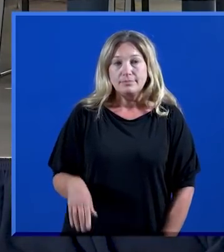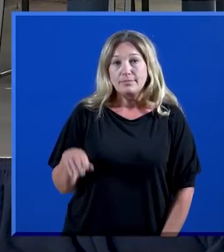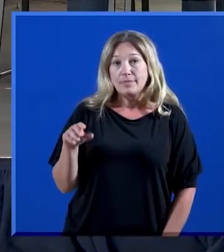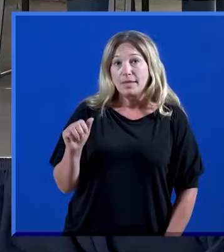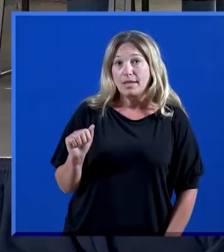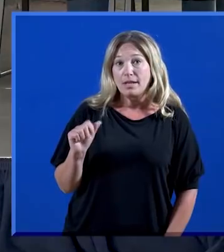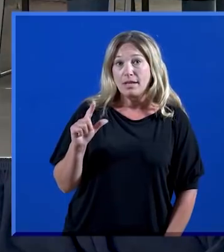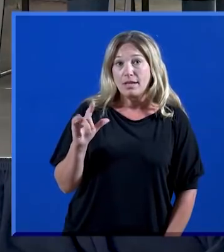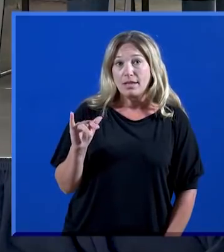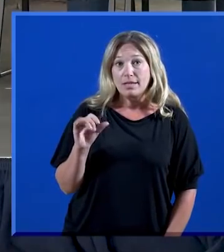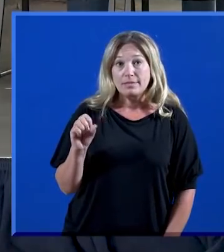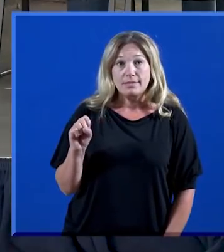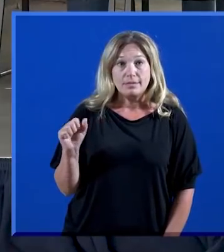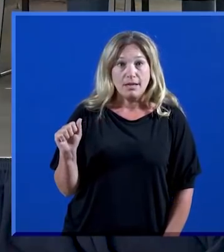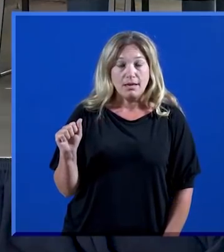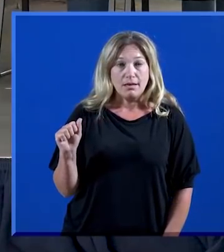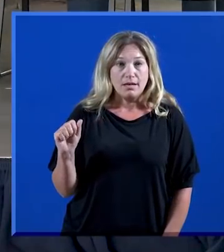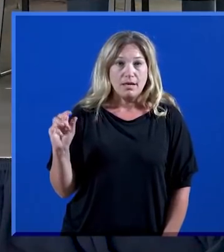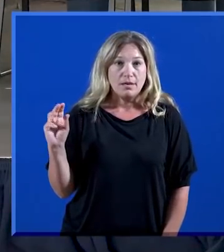Alyssa Mahoney.